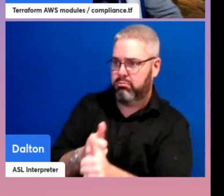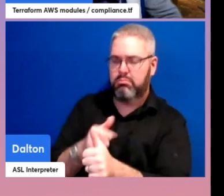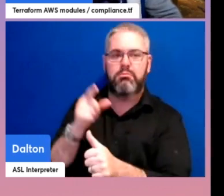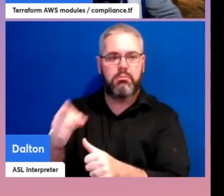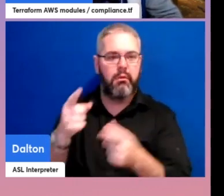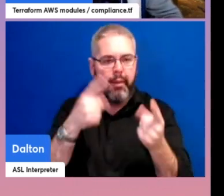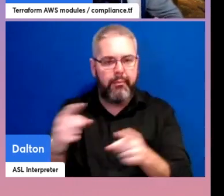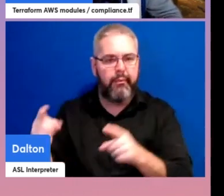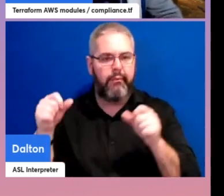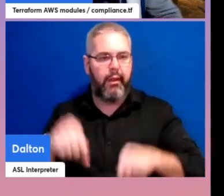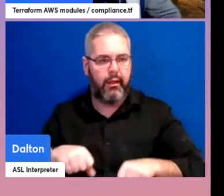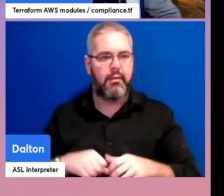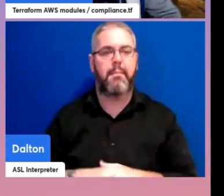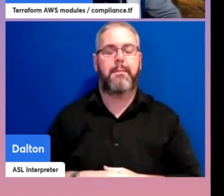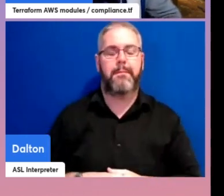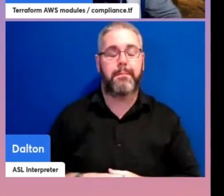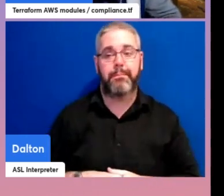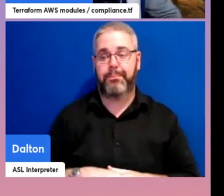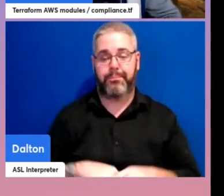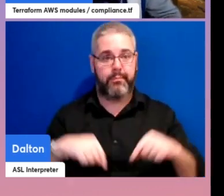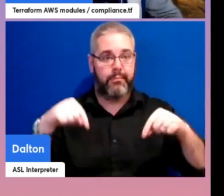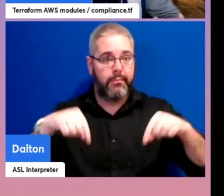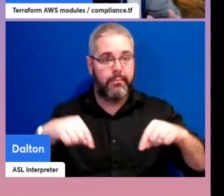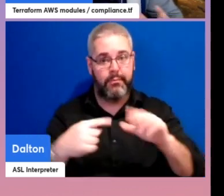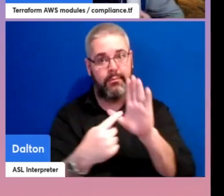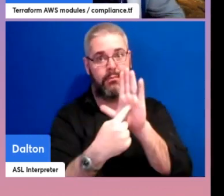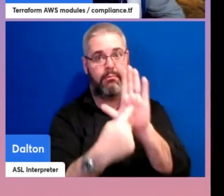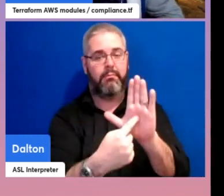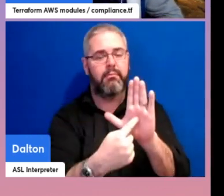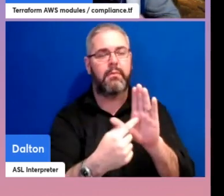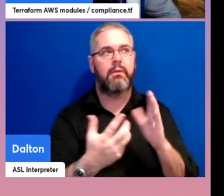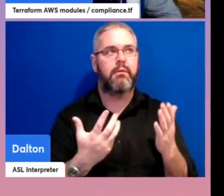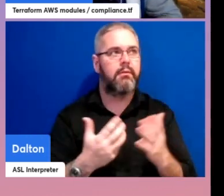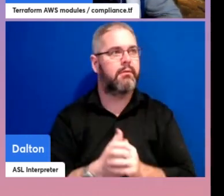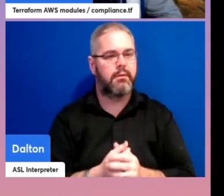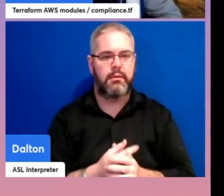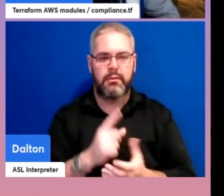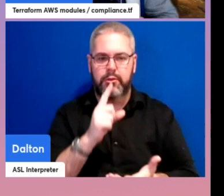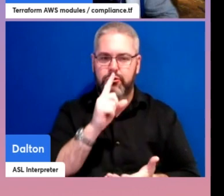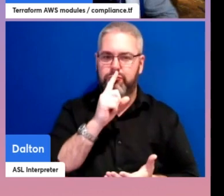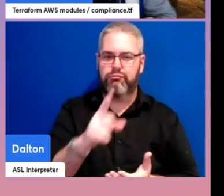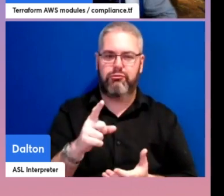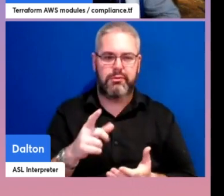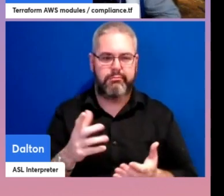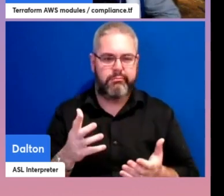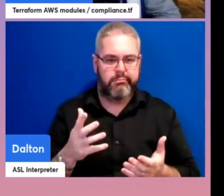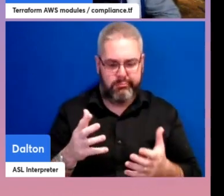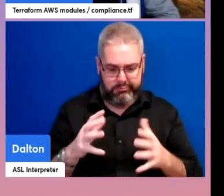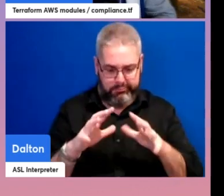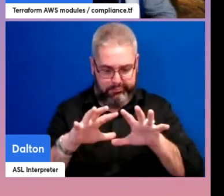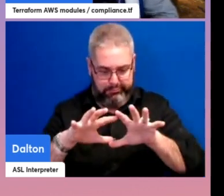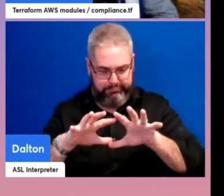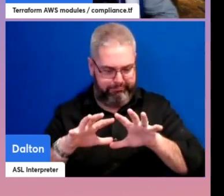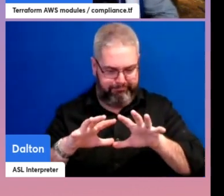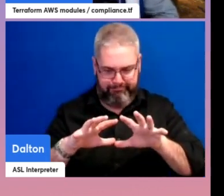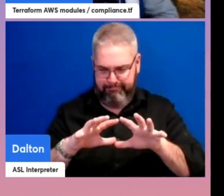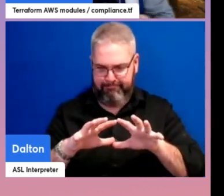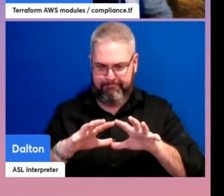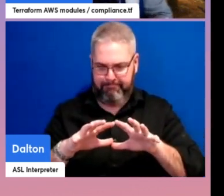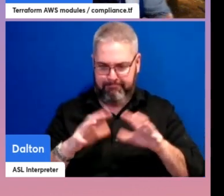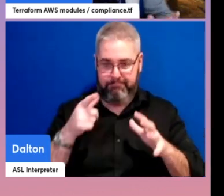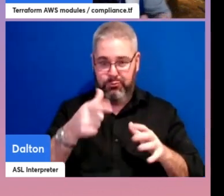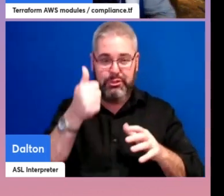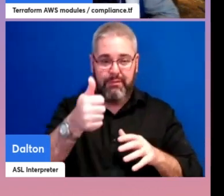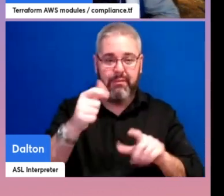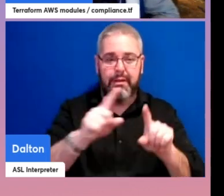happen. Again, this demonstration is extremely small subset of what you can read in